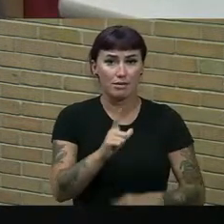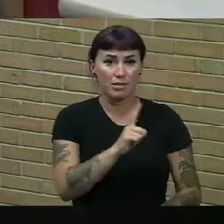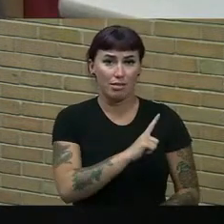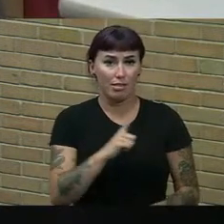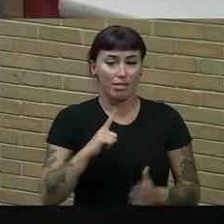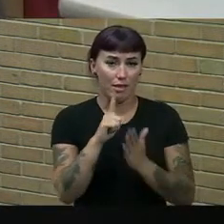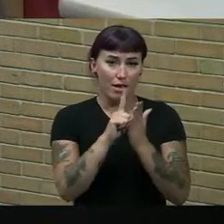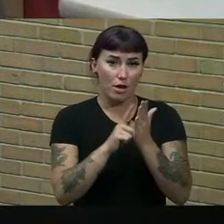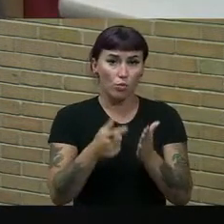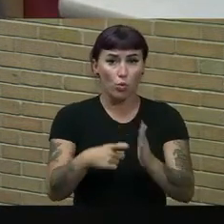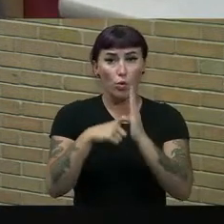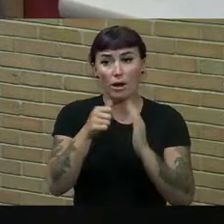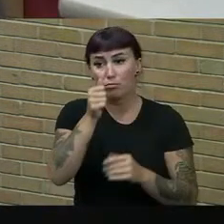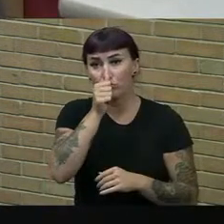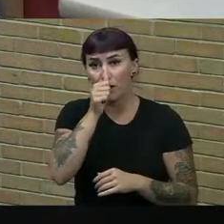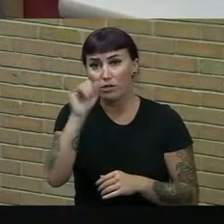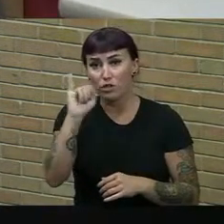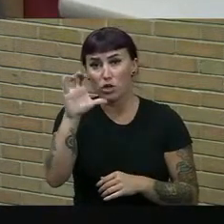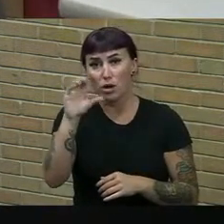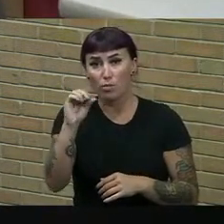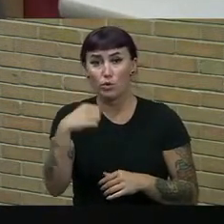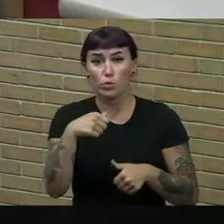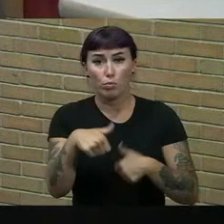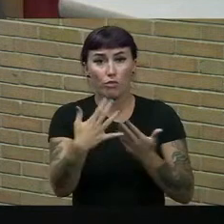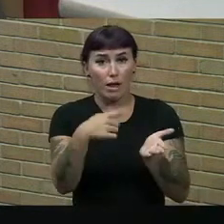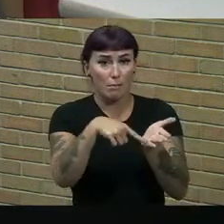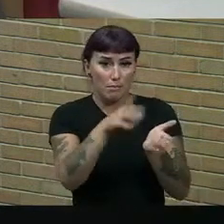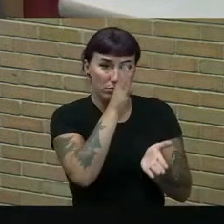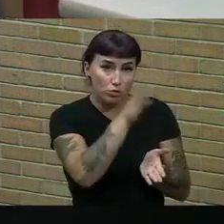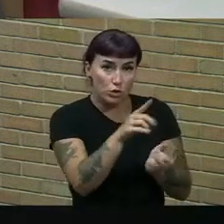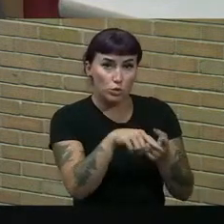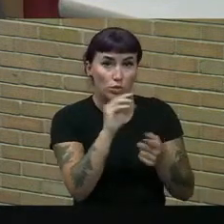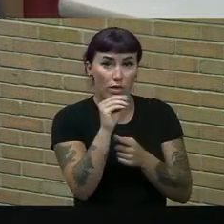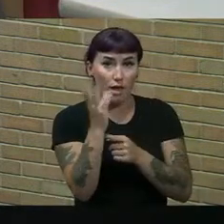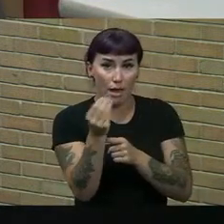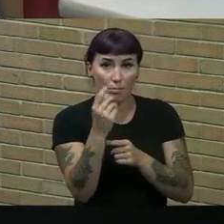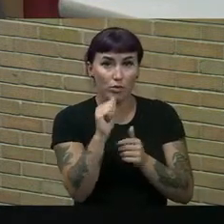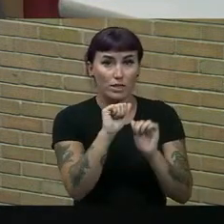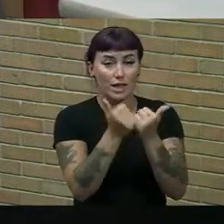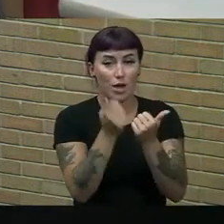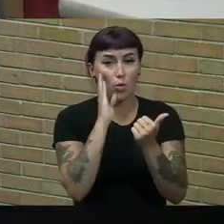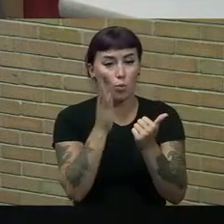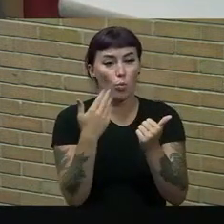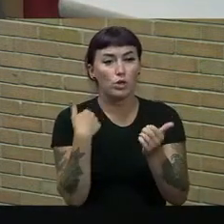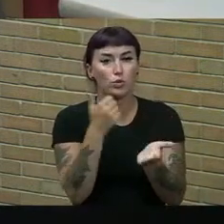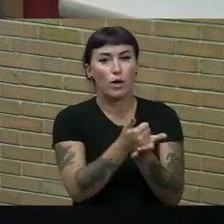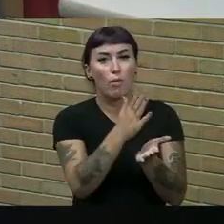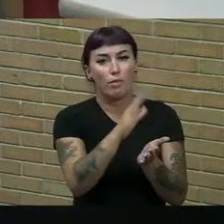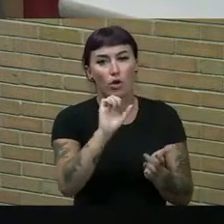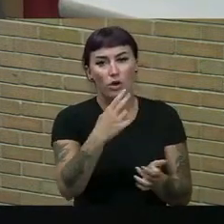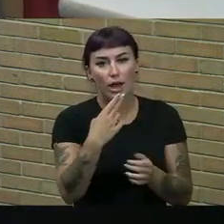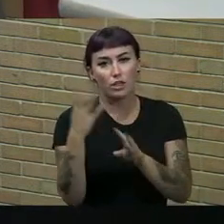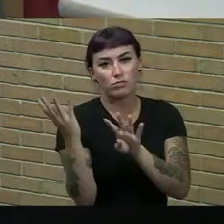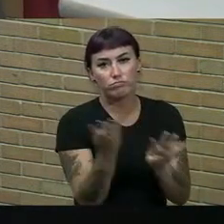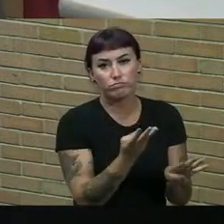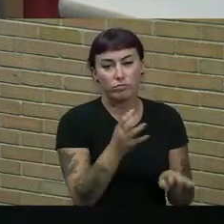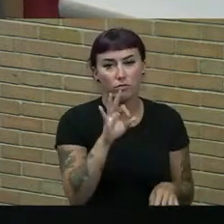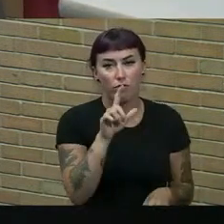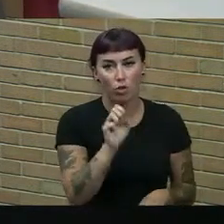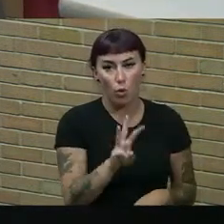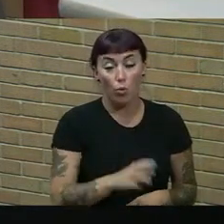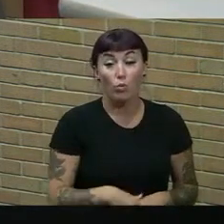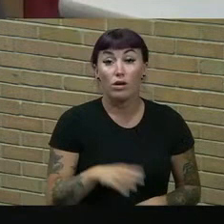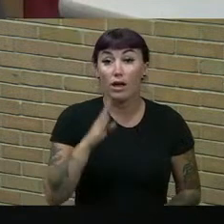private insurance companies to provide payment directly to the ambulance agencies, which will enhance their cash flow. Brighton